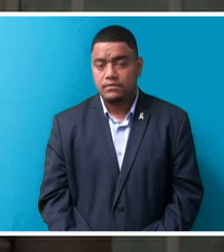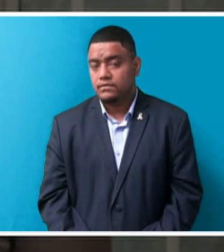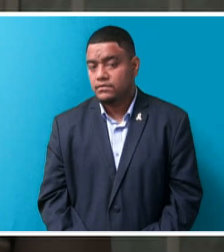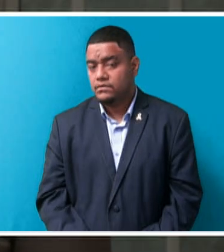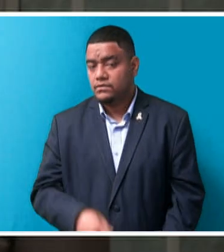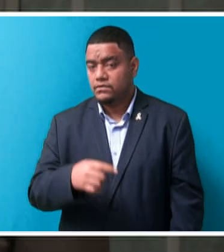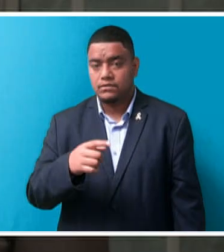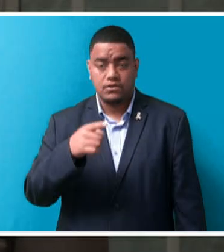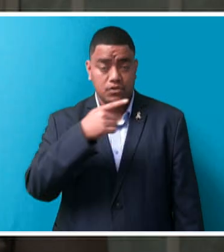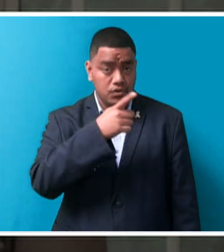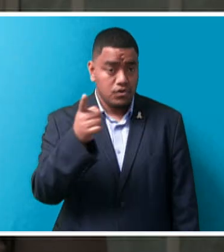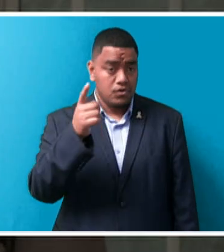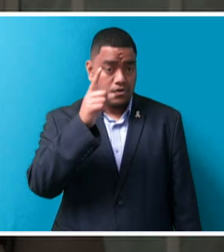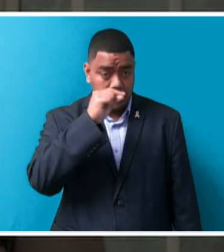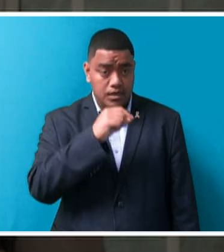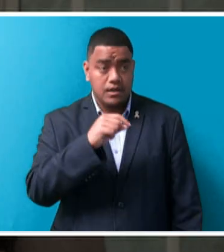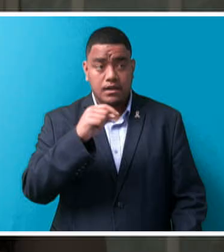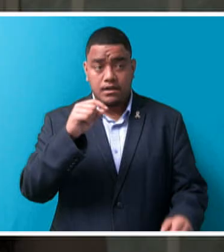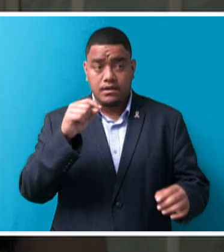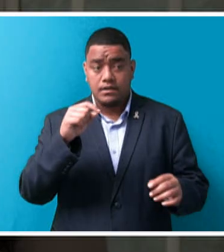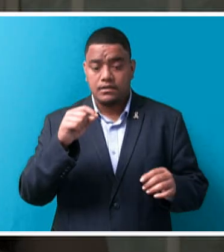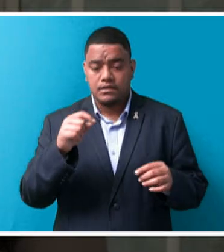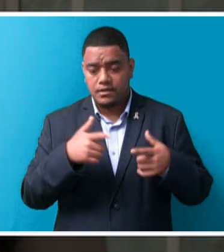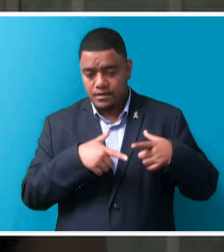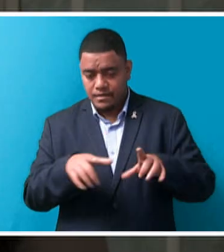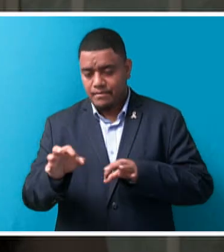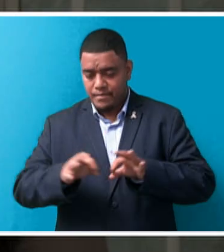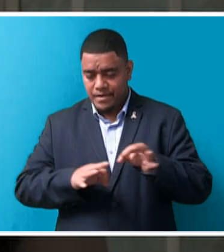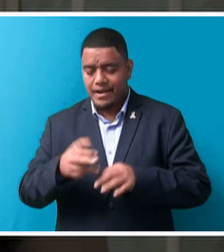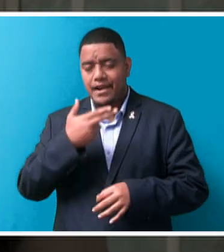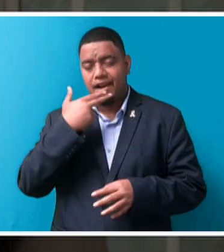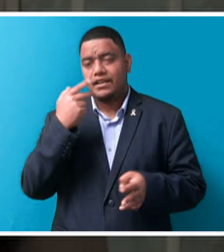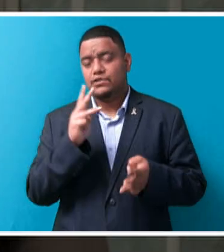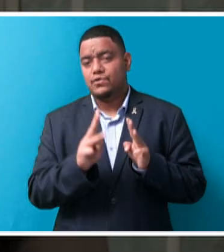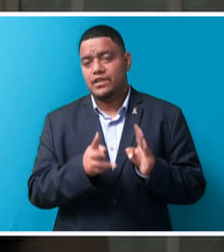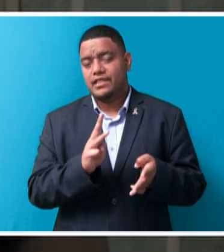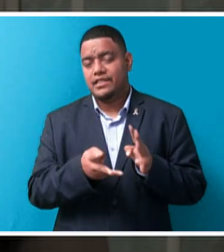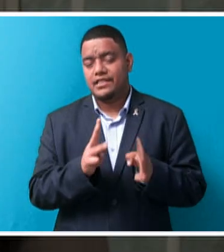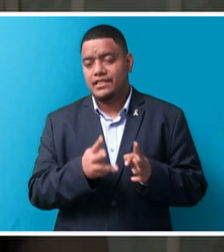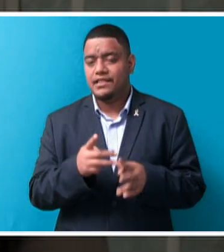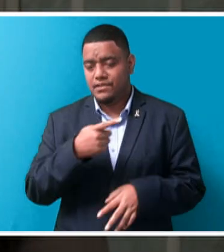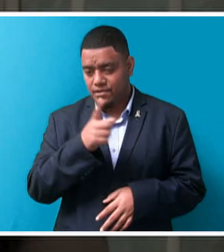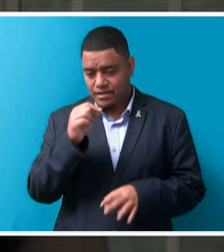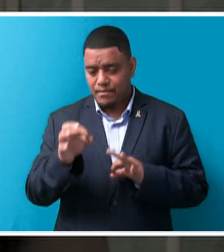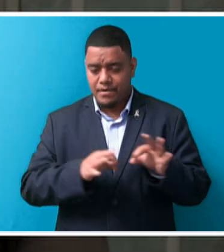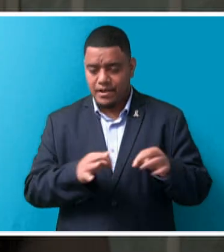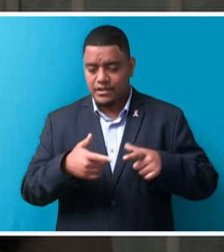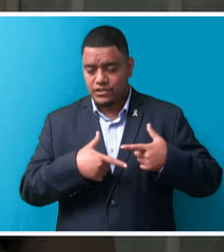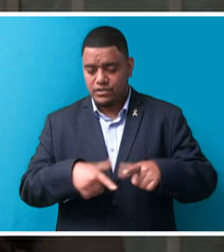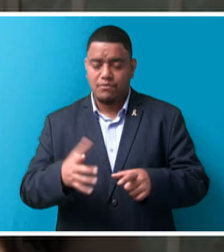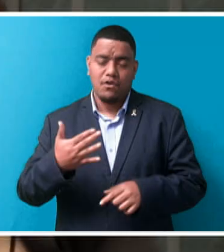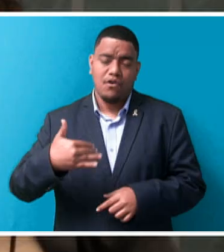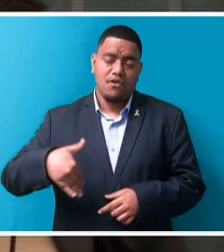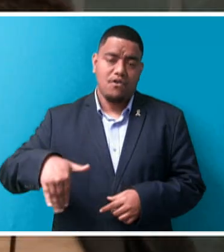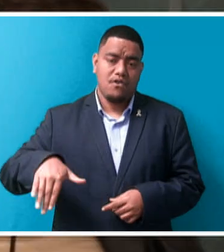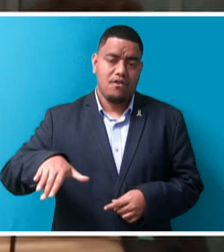can plan for a trip in an ideal weather. You can plan for a trip with all the